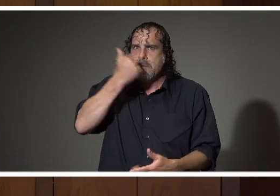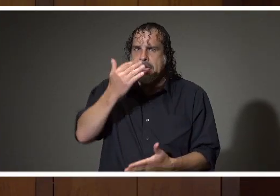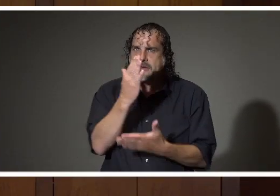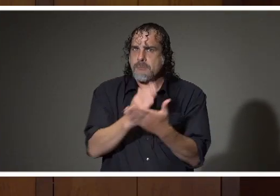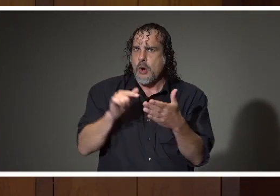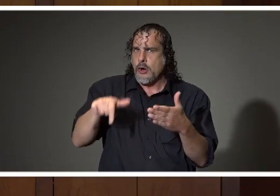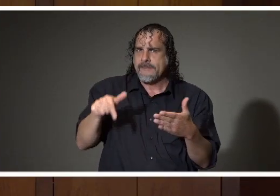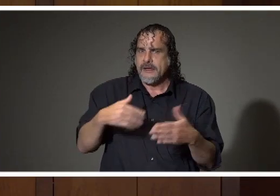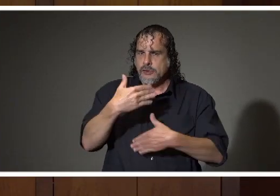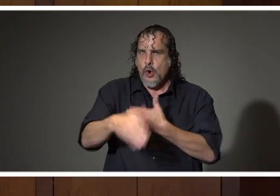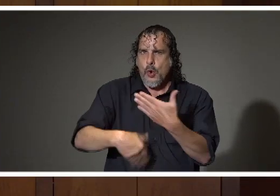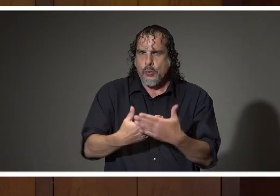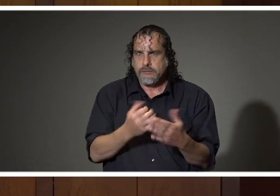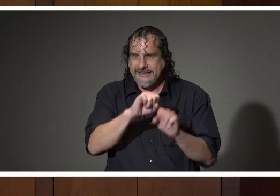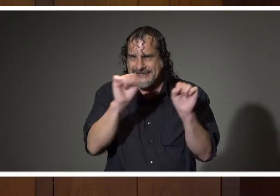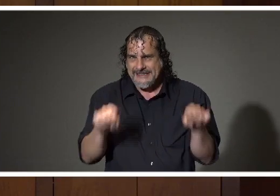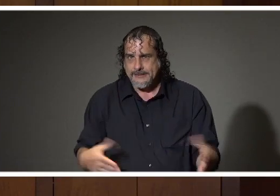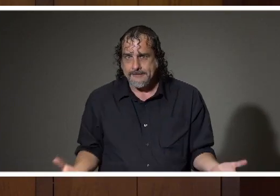Yes, sir. Governor,